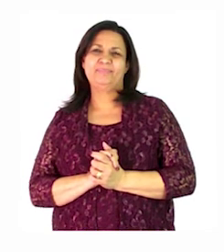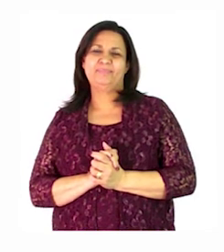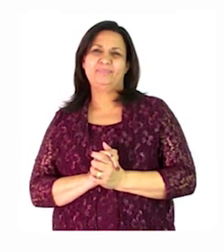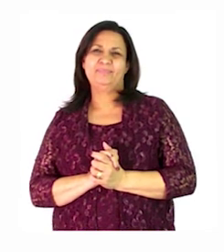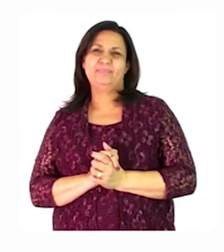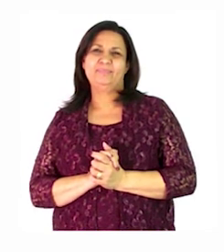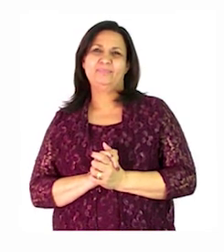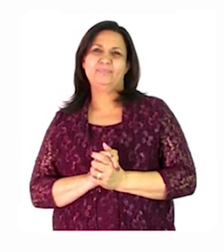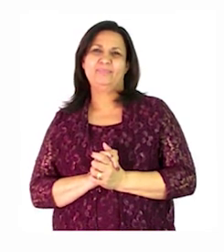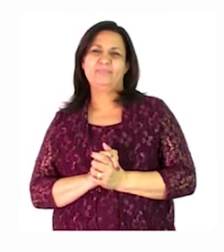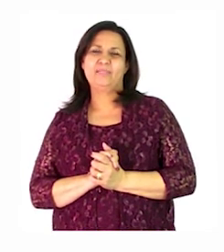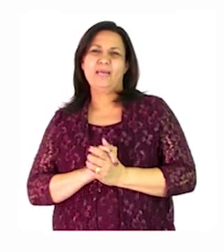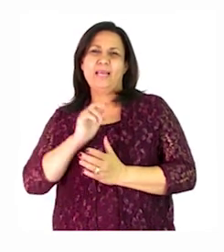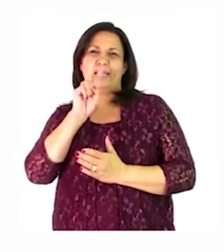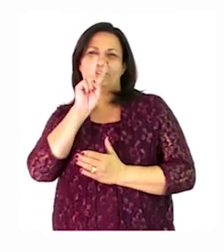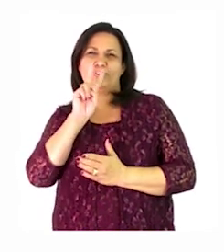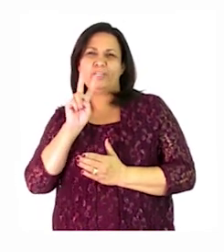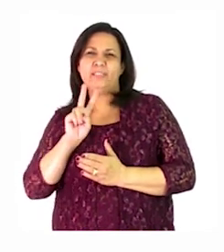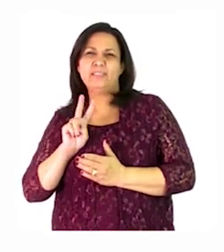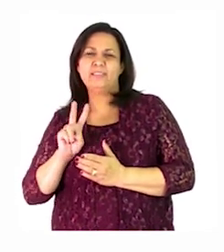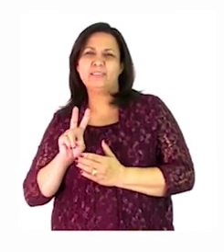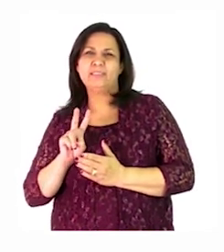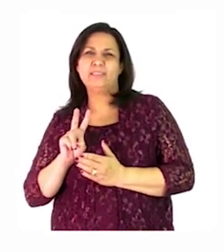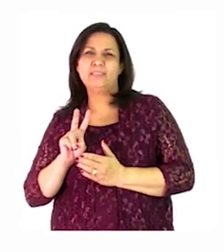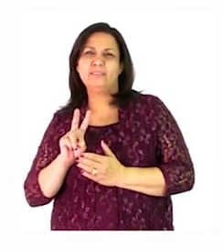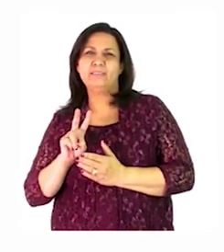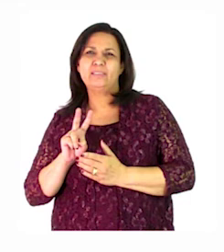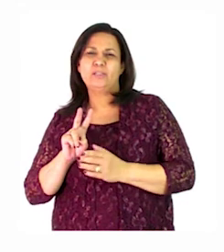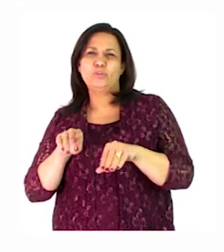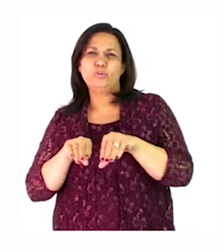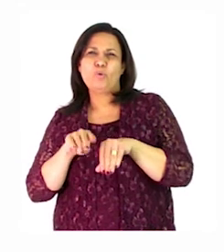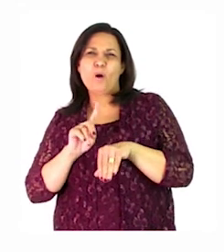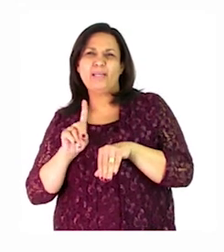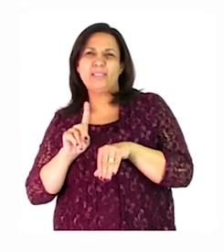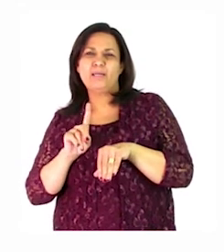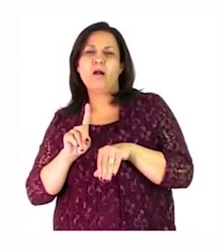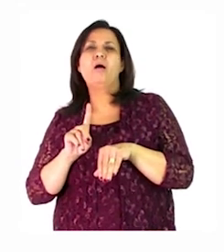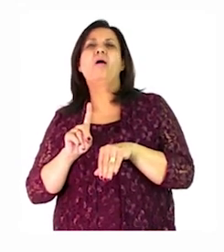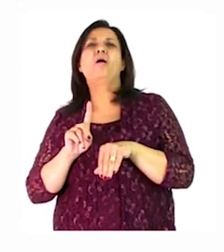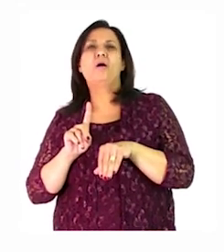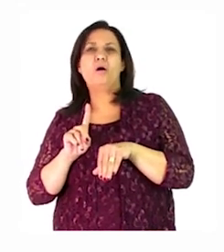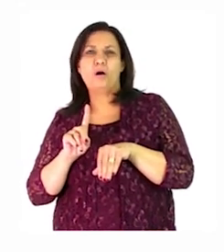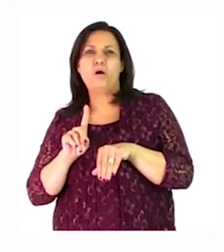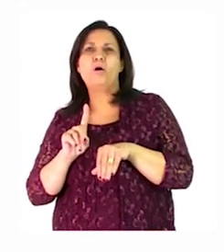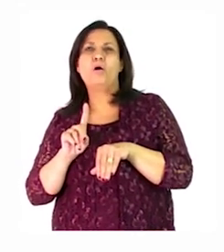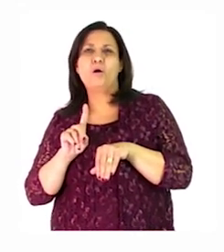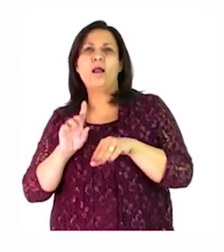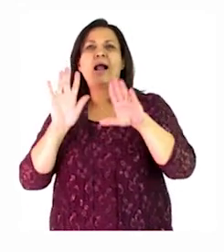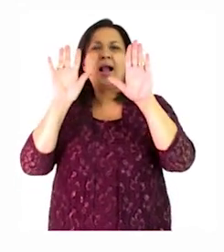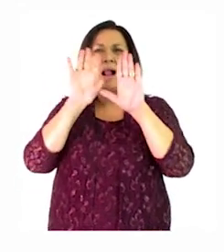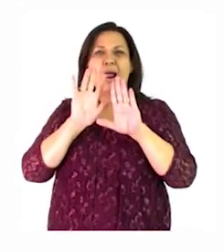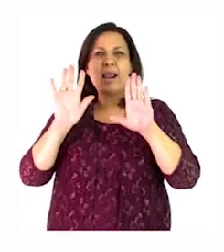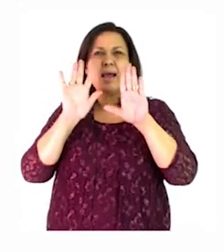On page 17, I will read the instruction for you. It says, color the